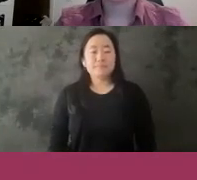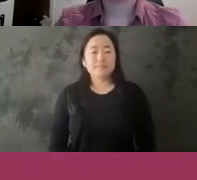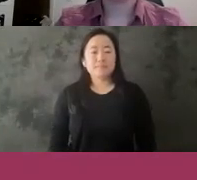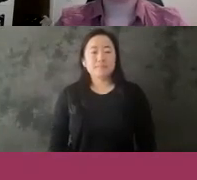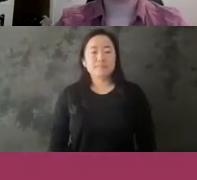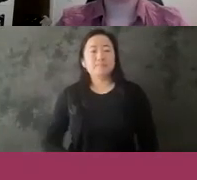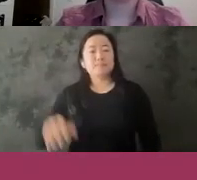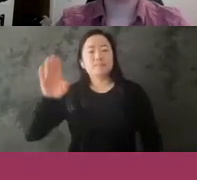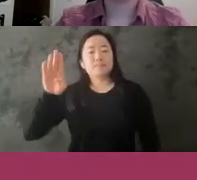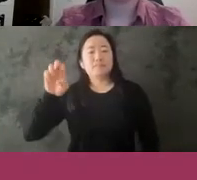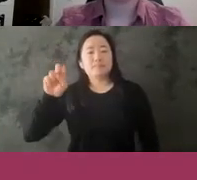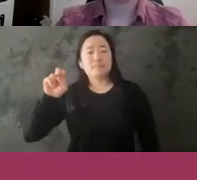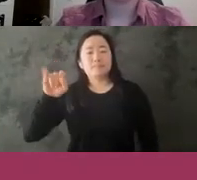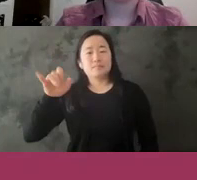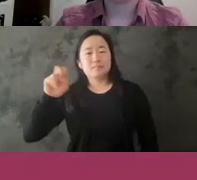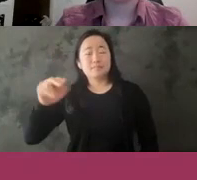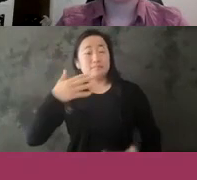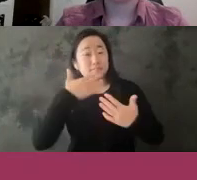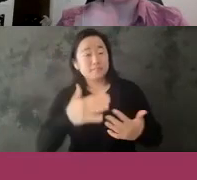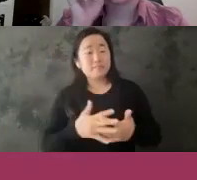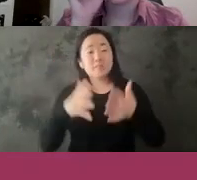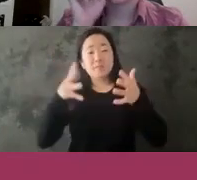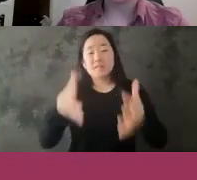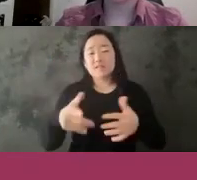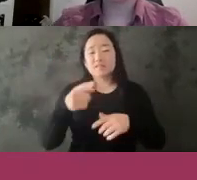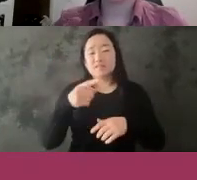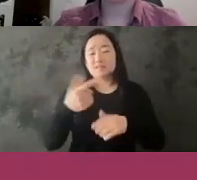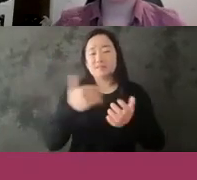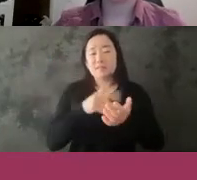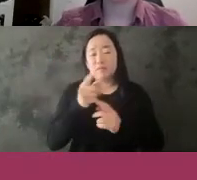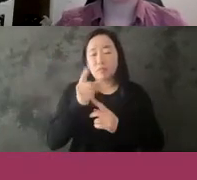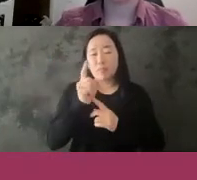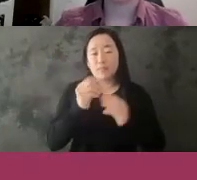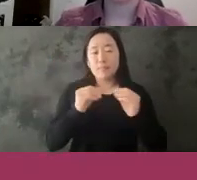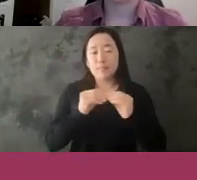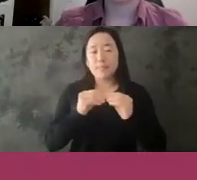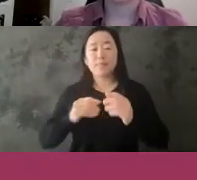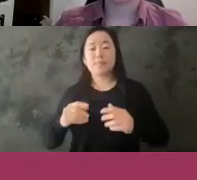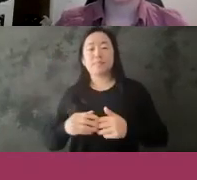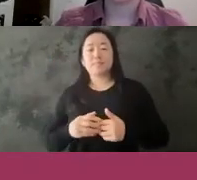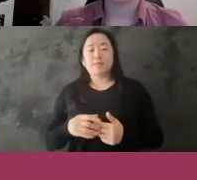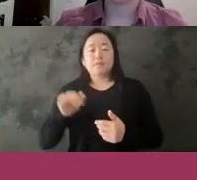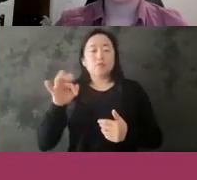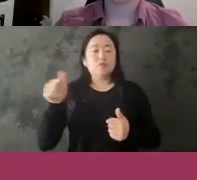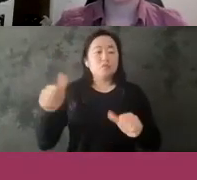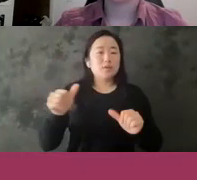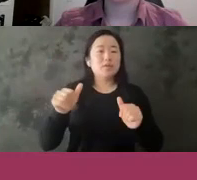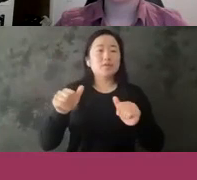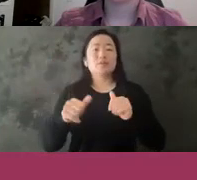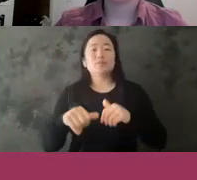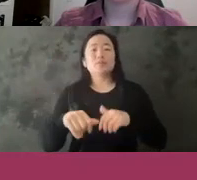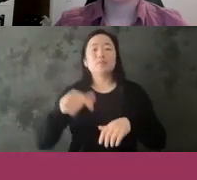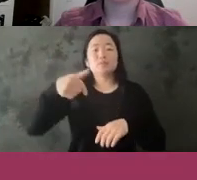Yes, thank you. So I'll leave this up for just one more minute. If you're grabbing the slides by using the